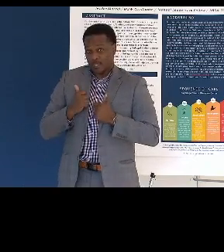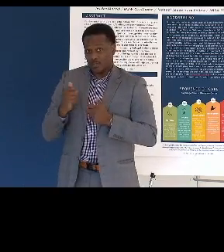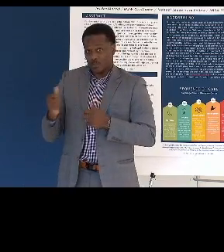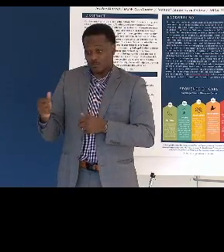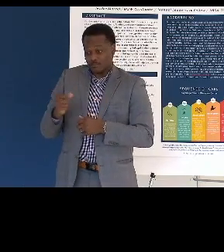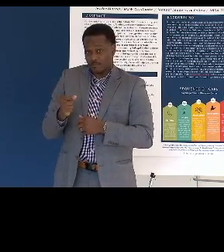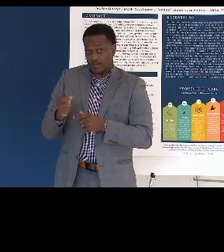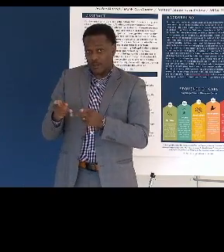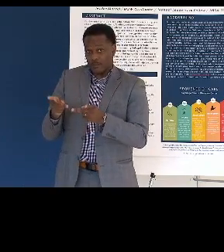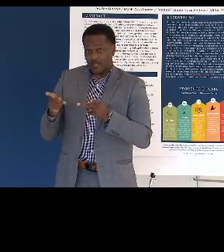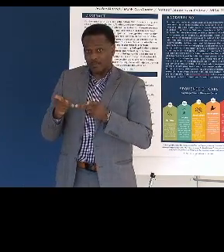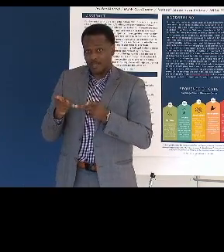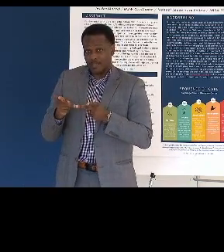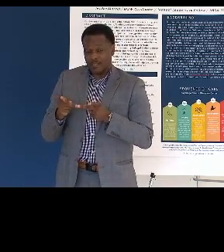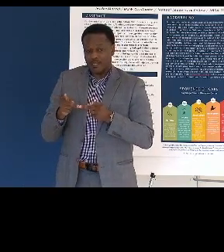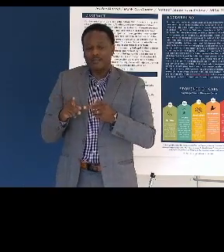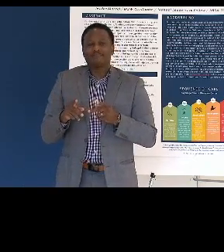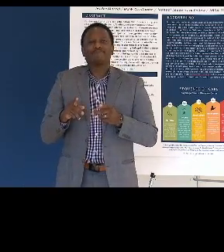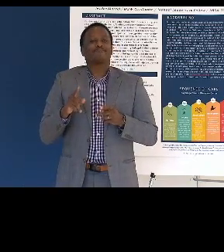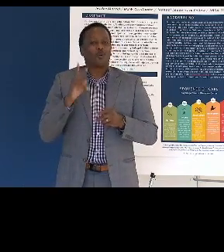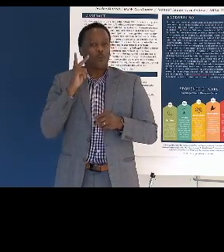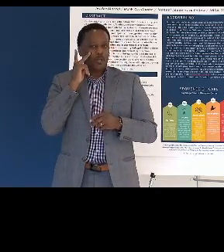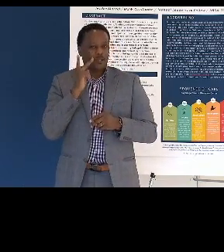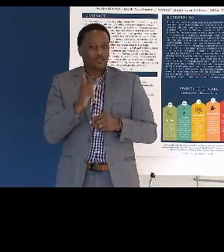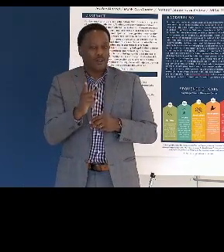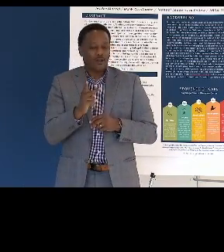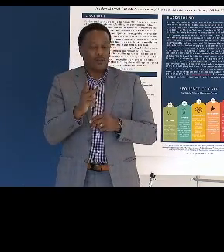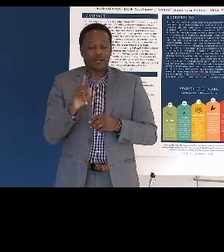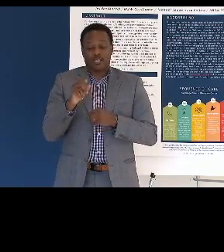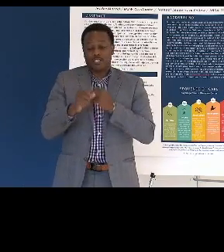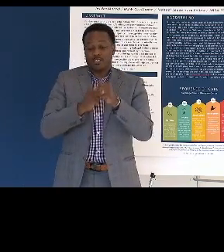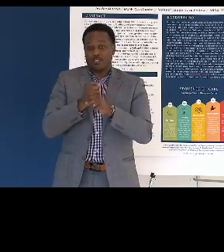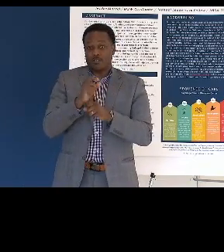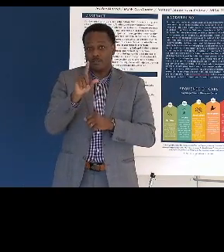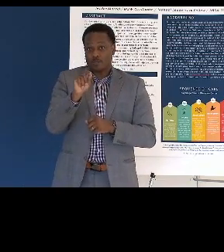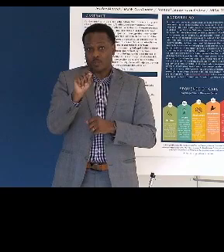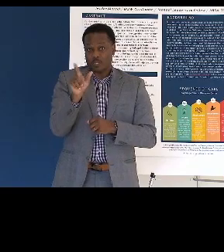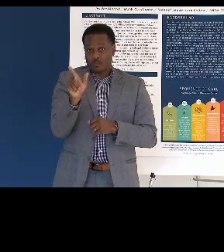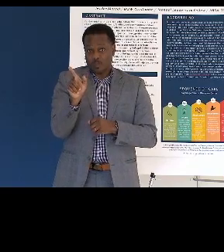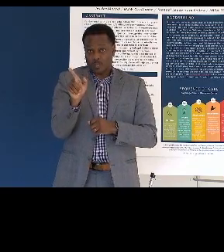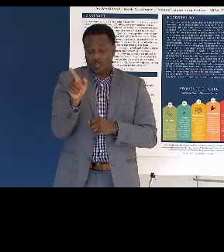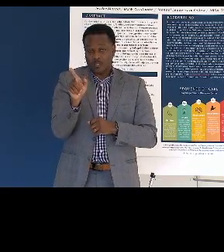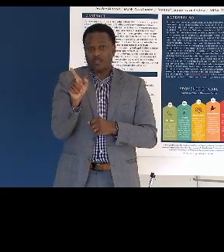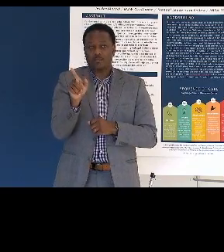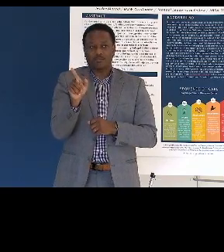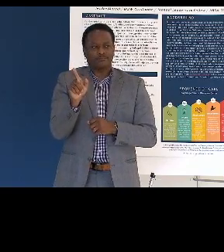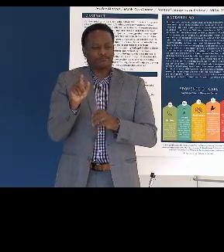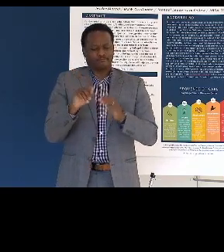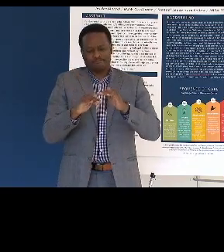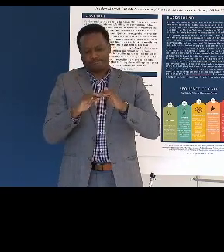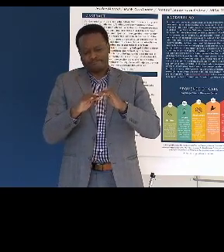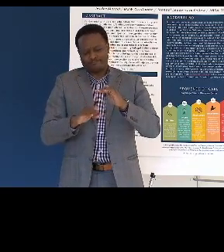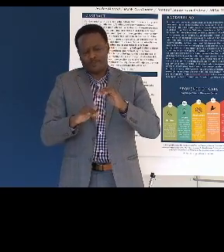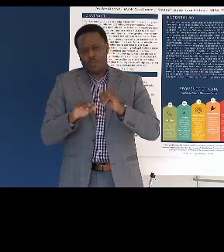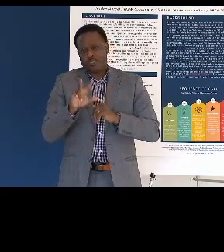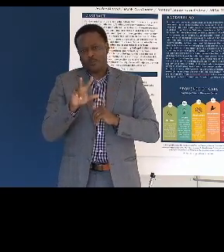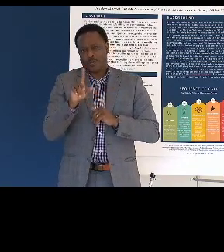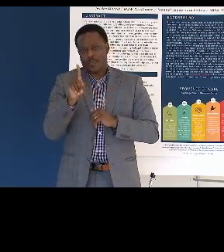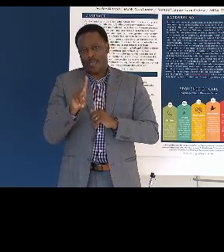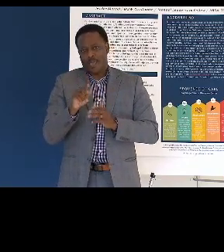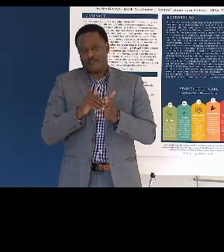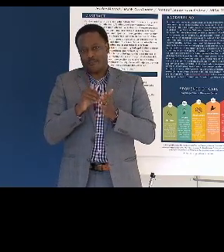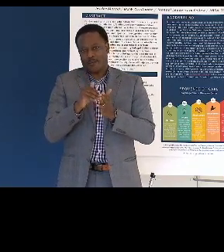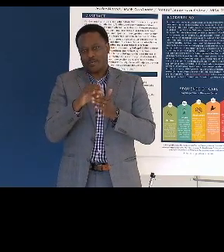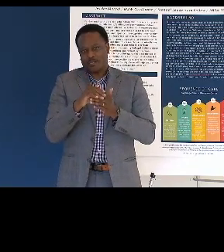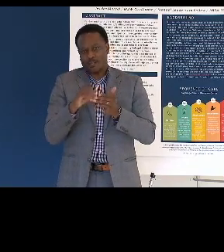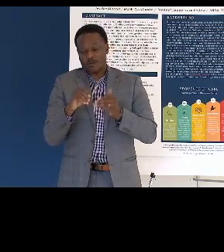find that in the fiscal year of 2021, just under $3.5 million,